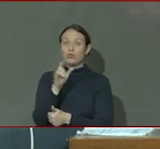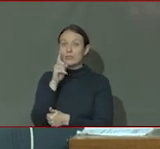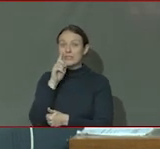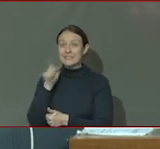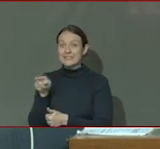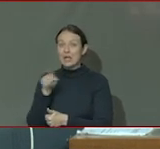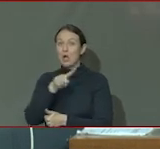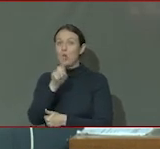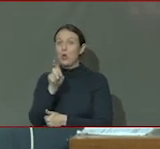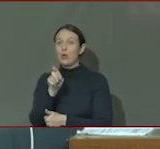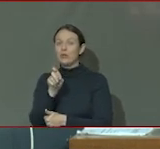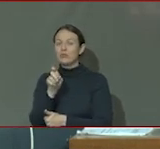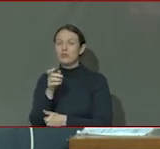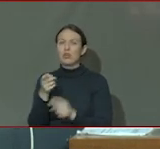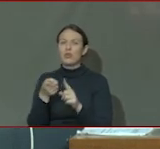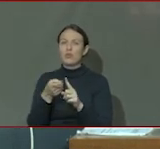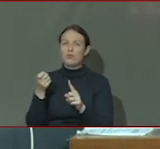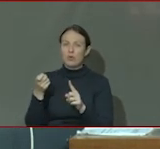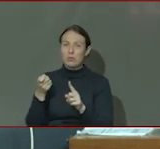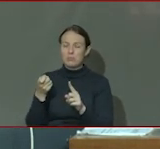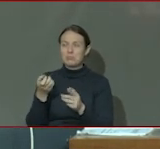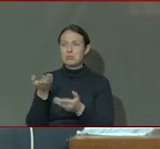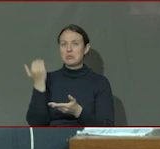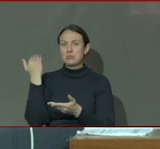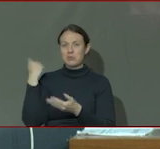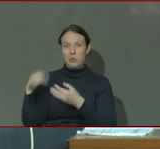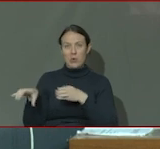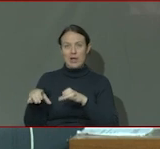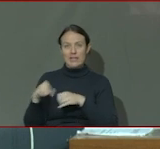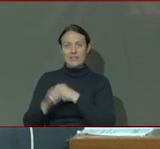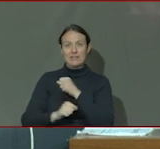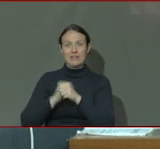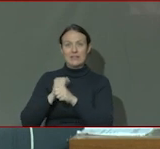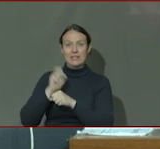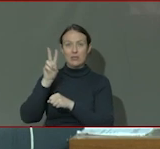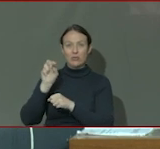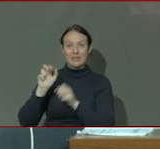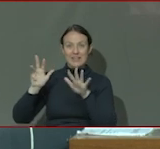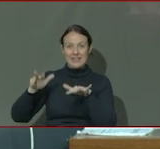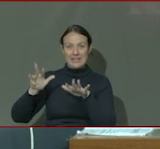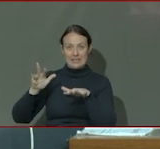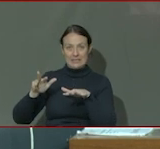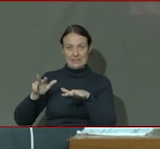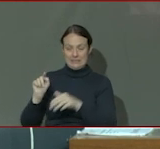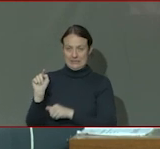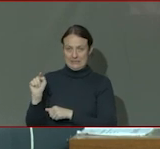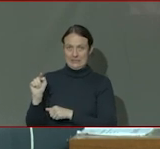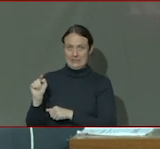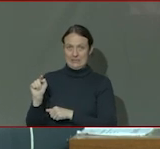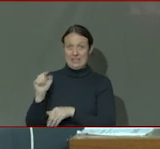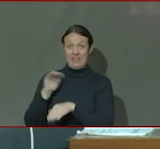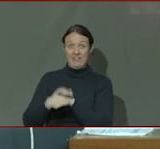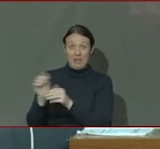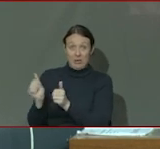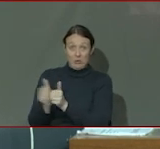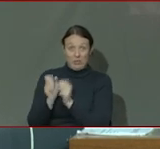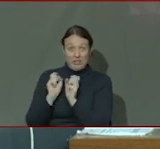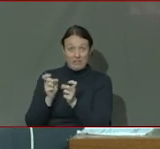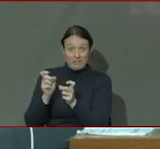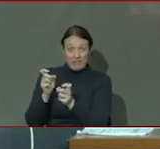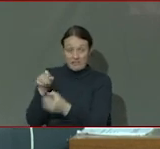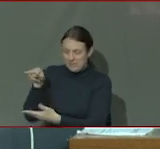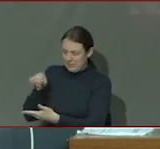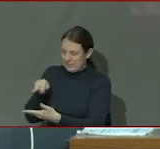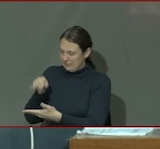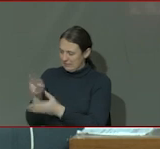a question I got from a similar task learners did in 2019. Now quickly sit with your friend and